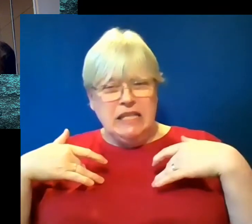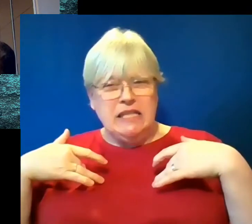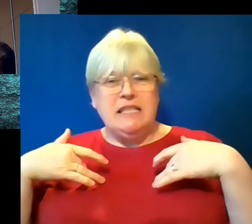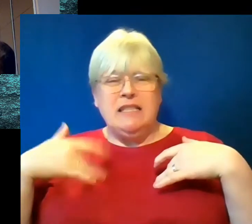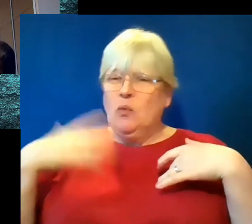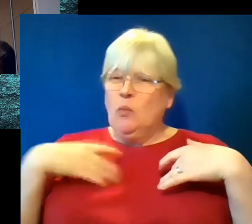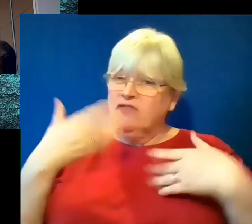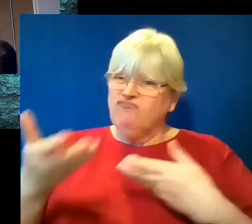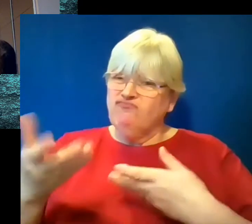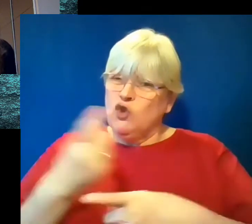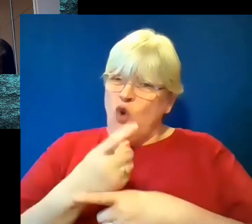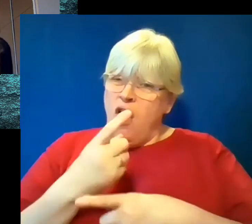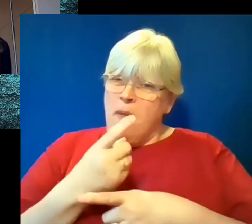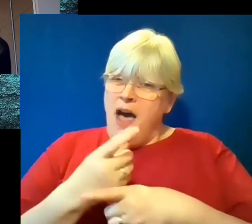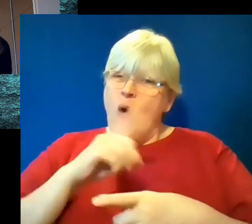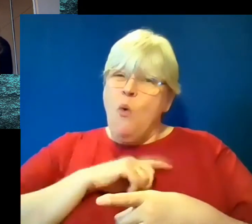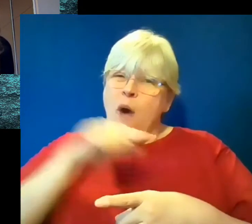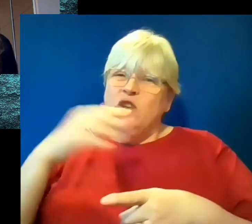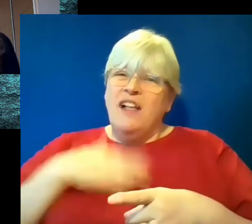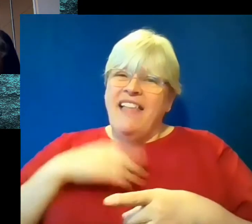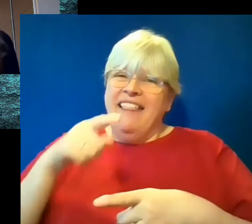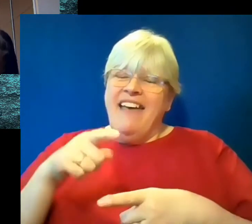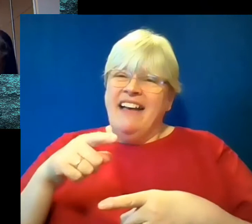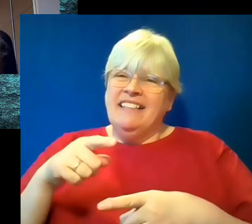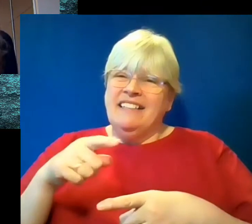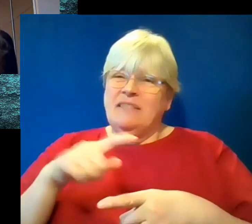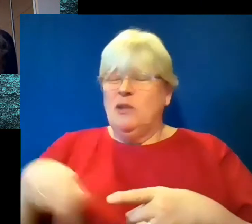talk a little bit about why you like that kind of what we might call a kind of